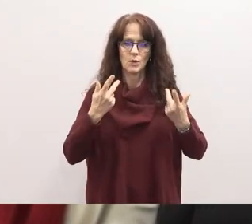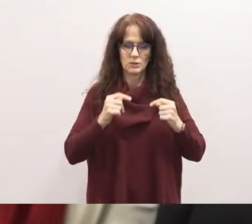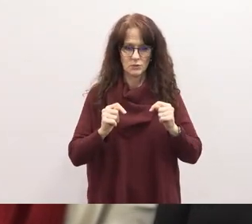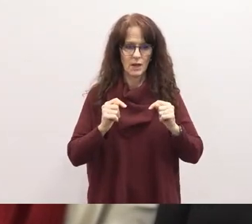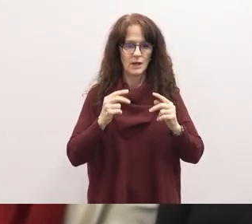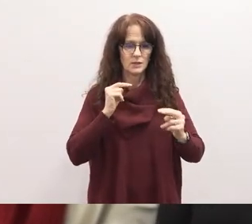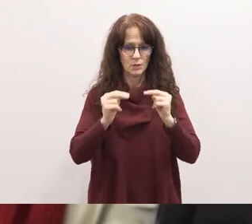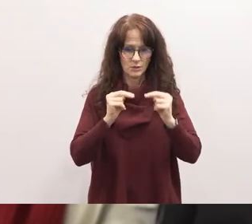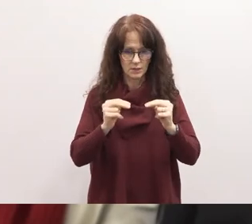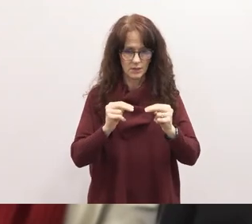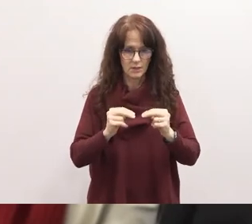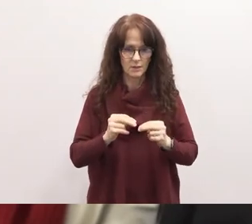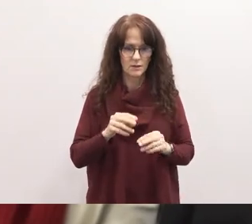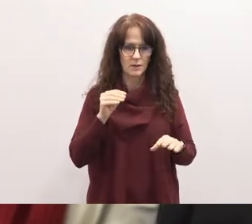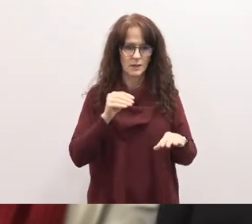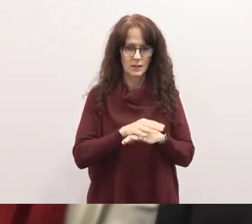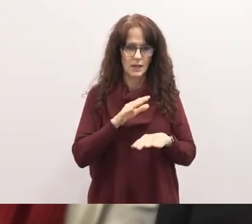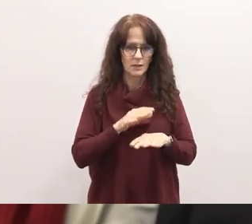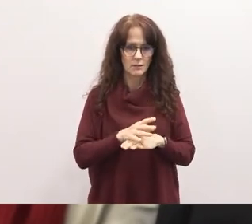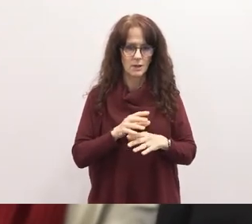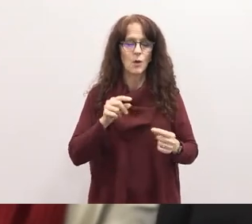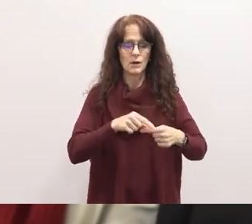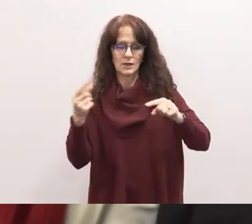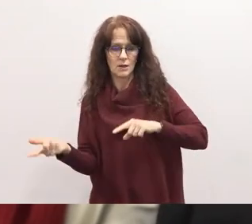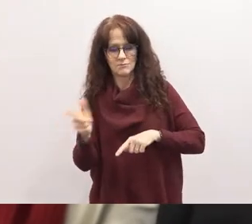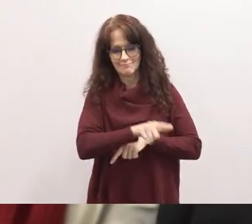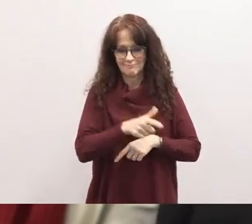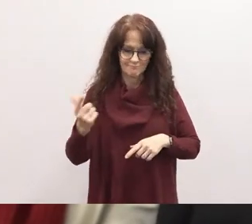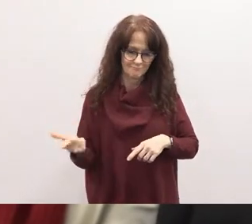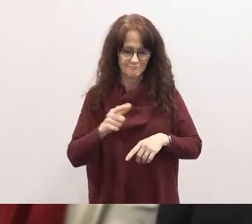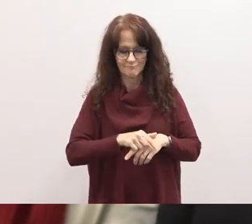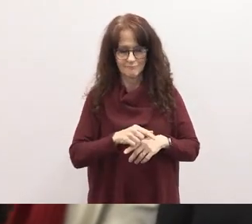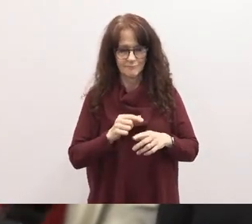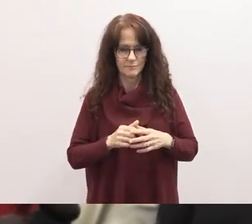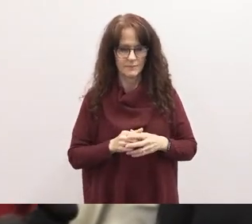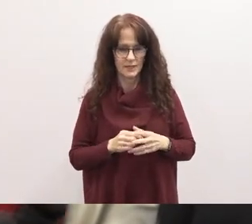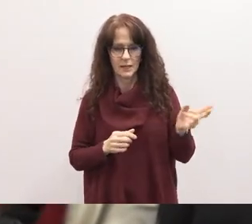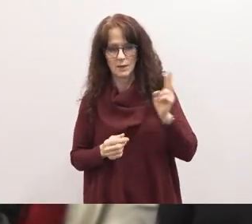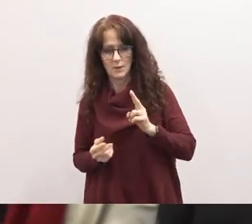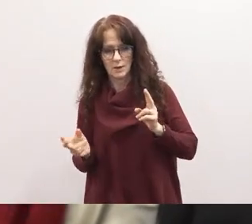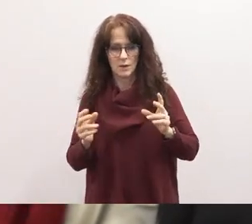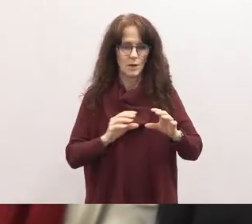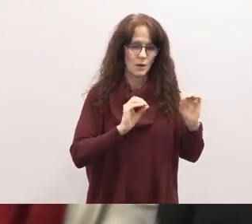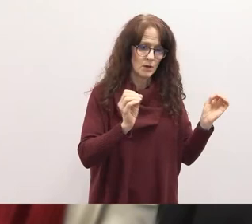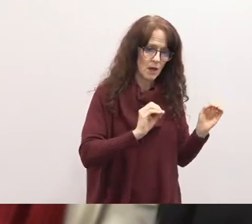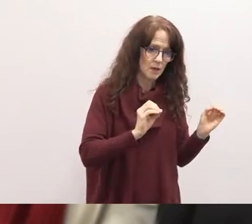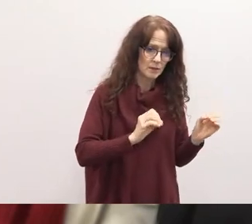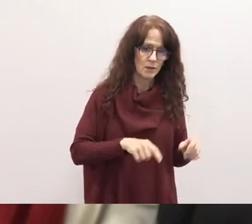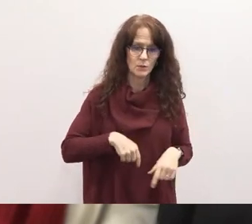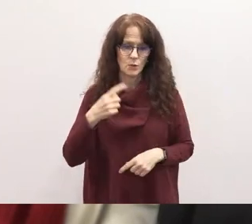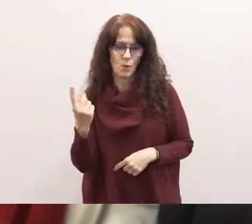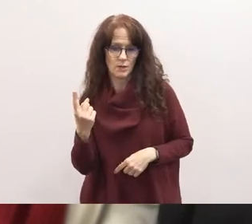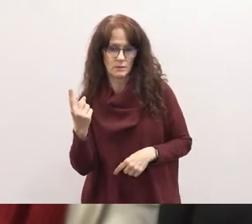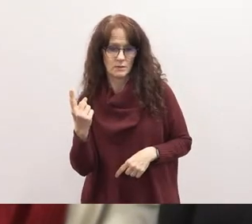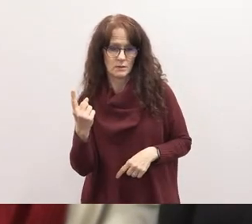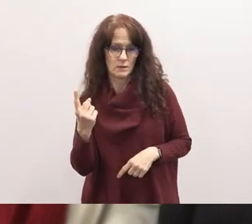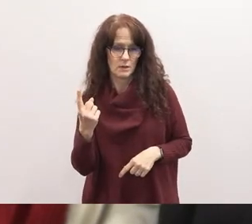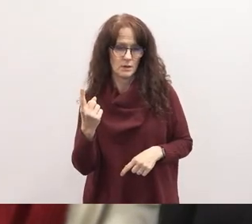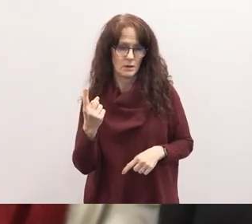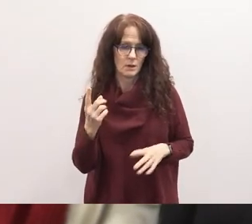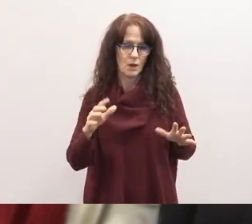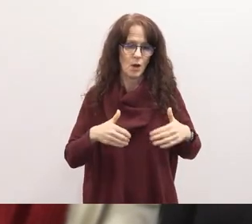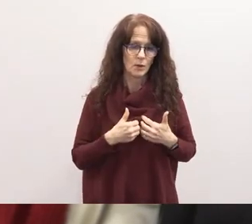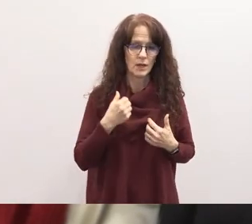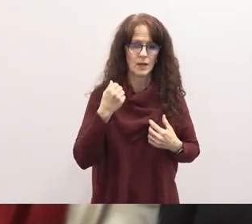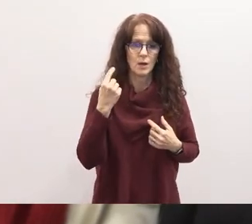negotiate. We've had counter offers. We've moved from, we don't want any, to, okay, we'll do one. Then we went to,